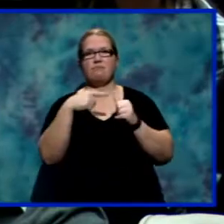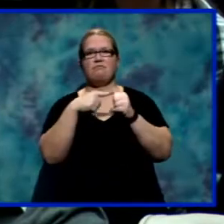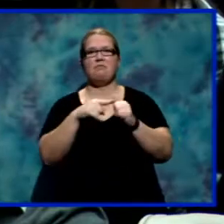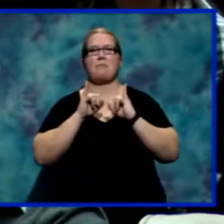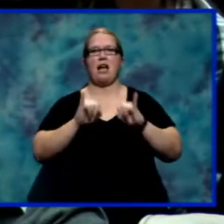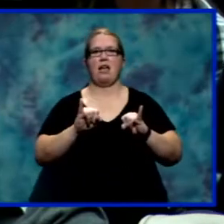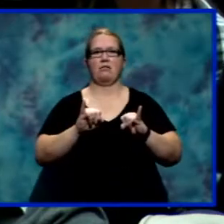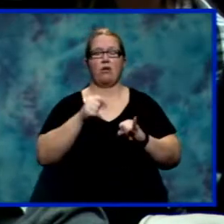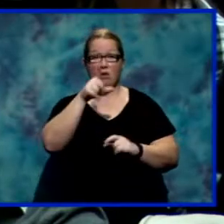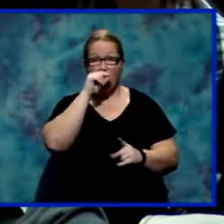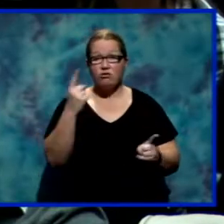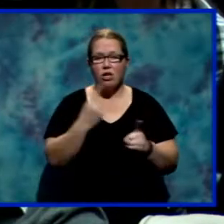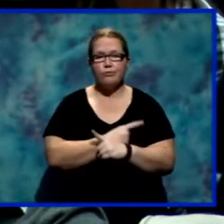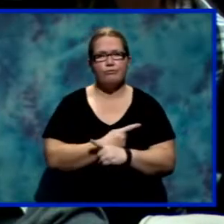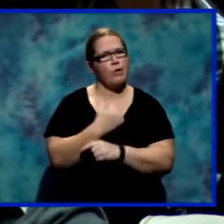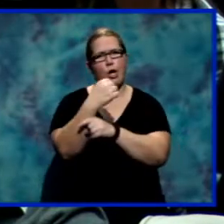Can you change it?